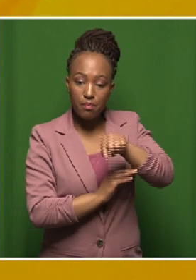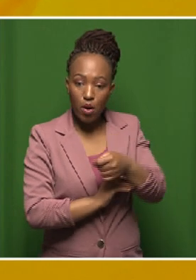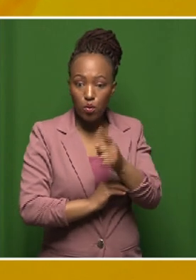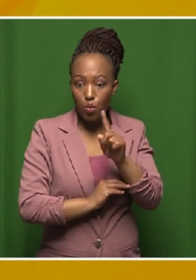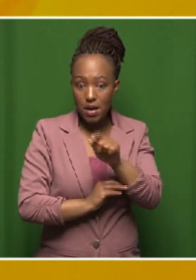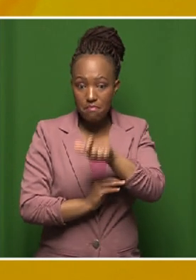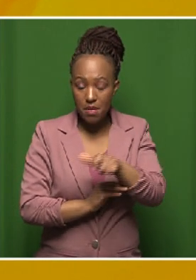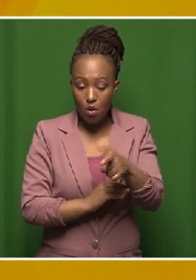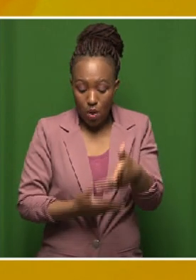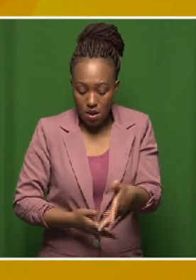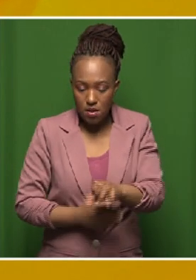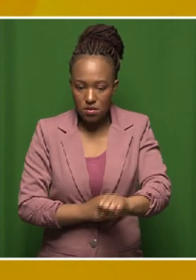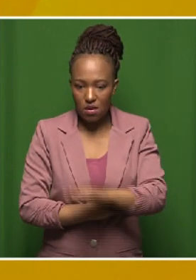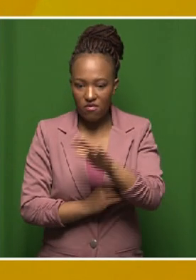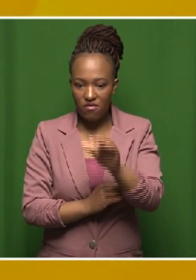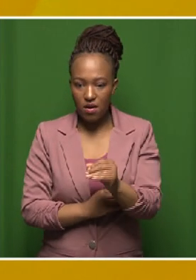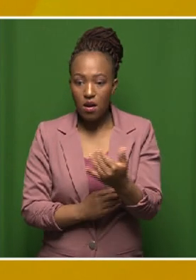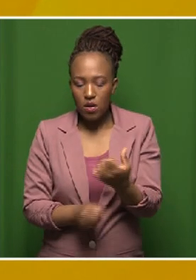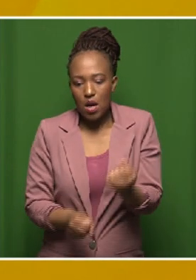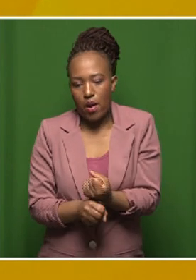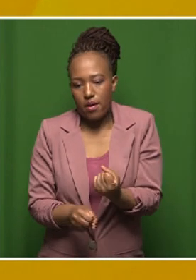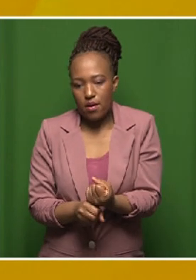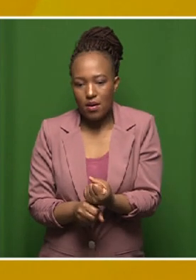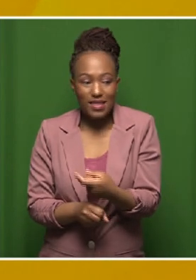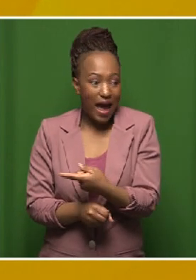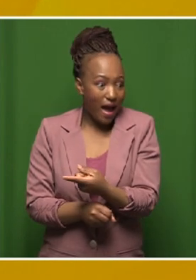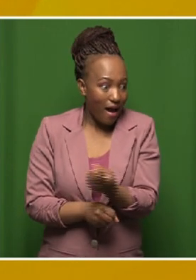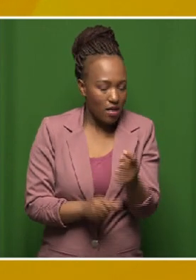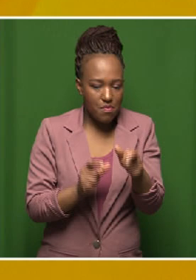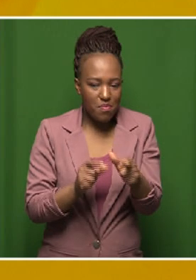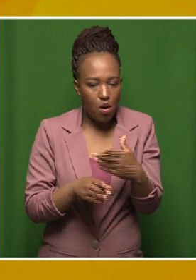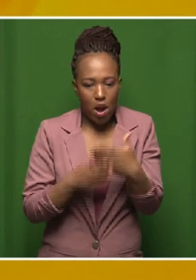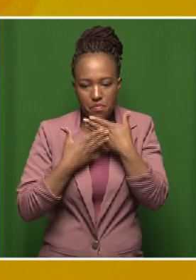people in South Africa are actually employed. The rest do not